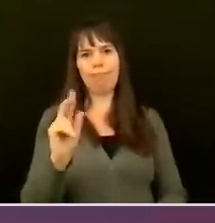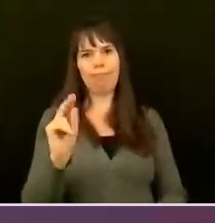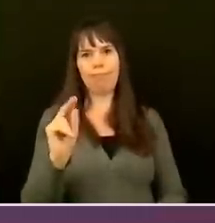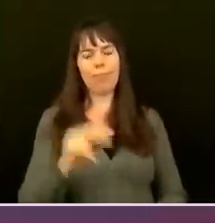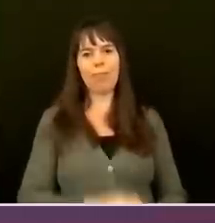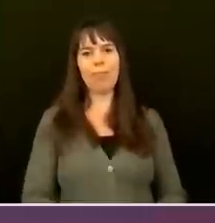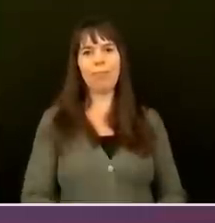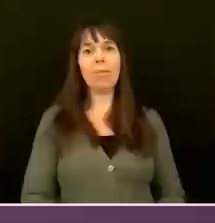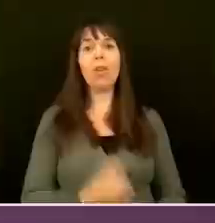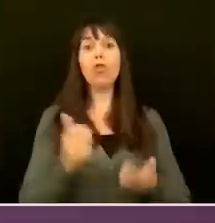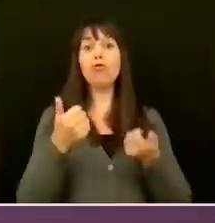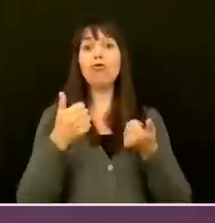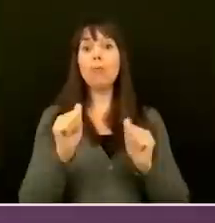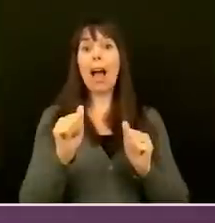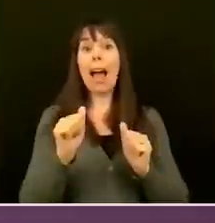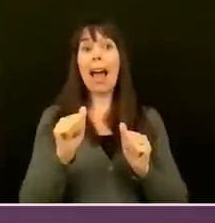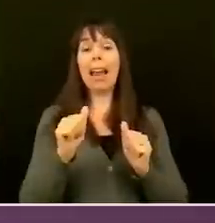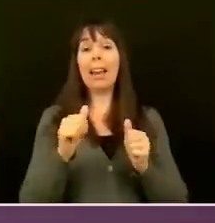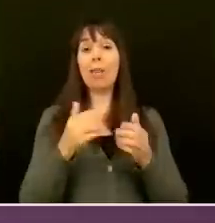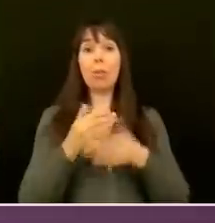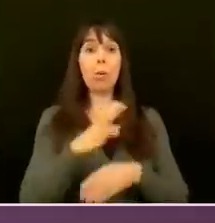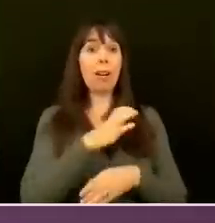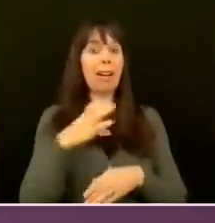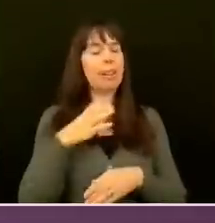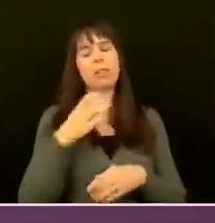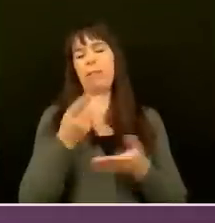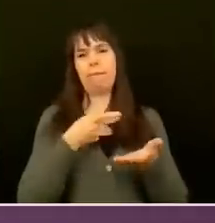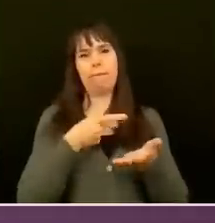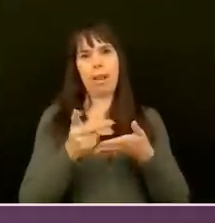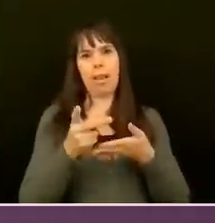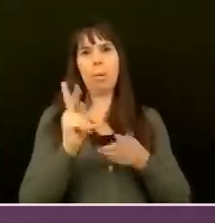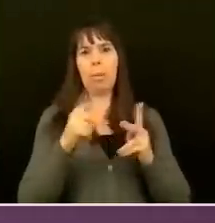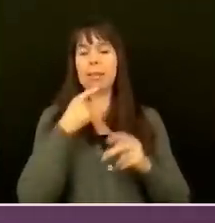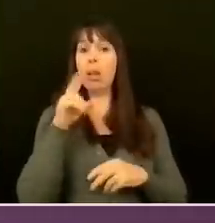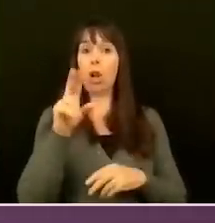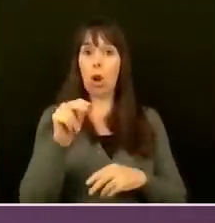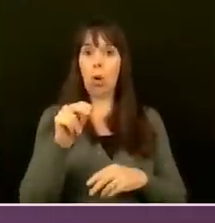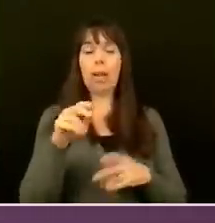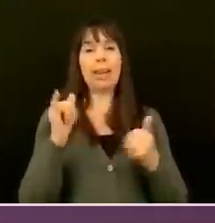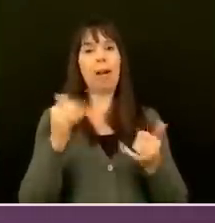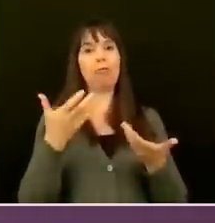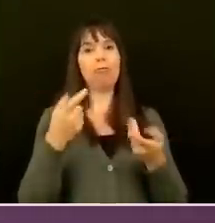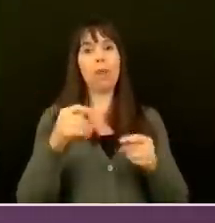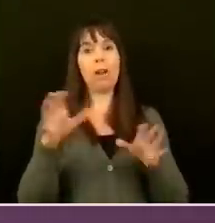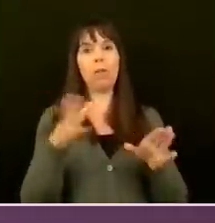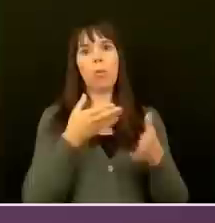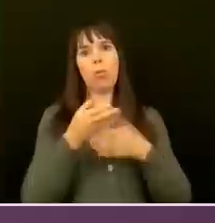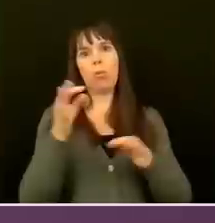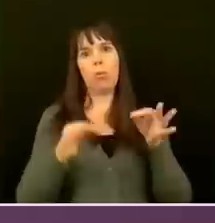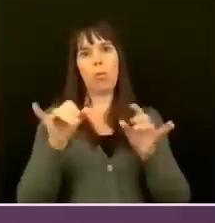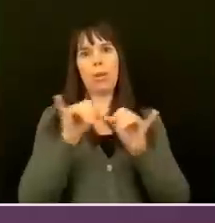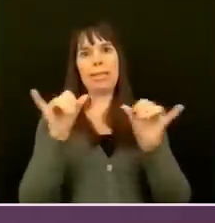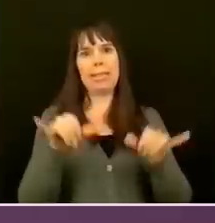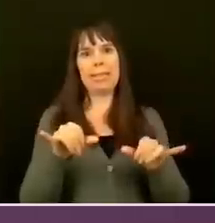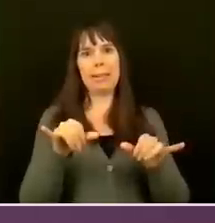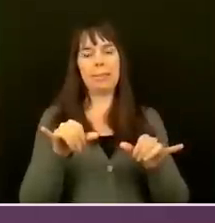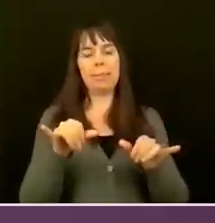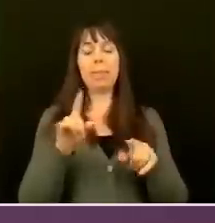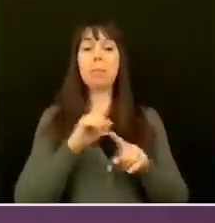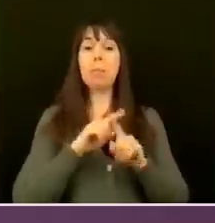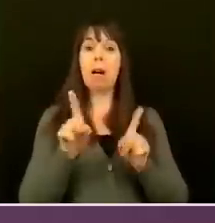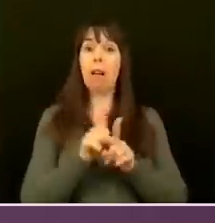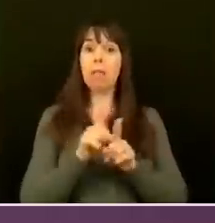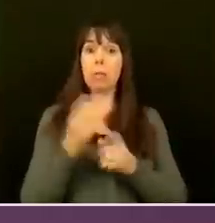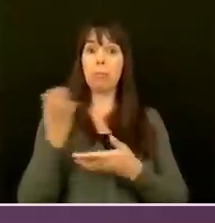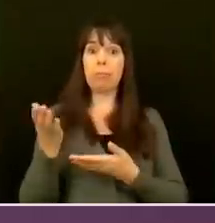So they tried to do it in Congress. They failed because the people spoke. Now they're trying to do it in the courts. On the other hand, you have Joe